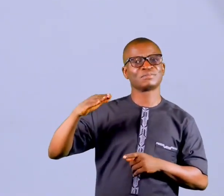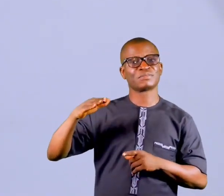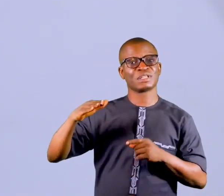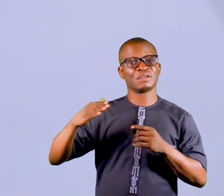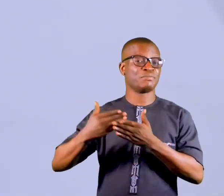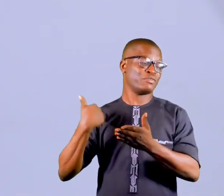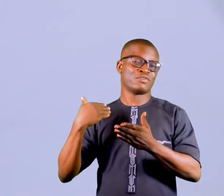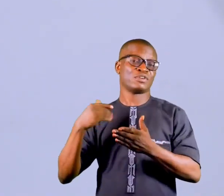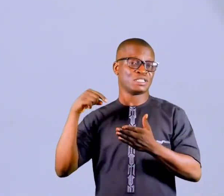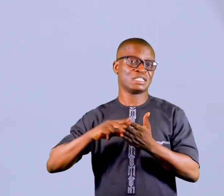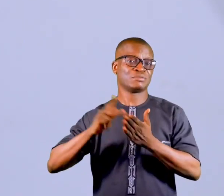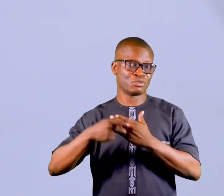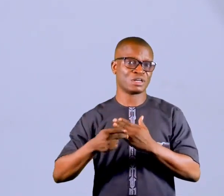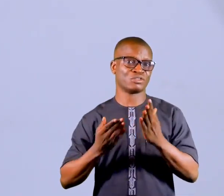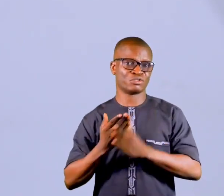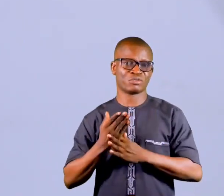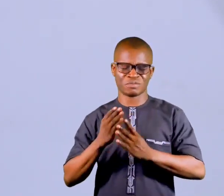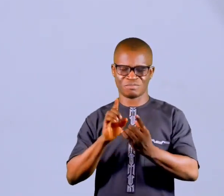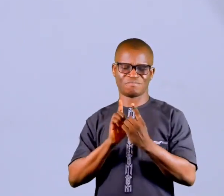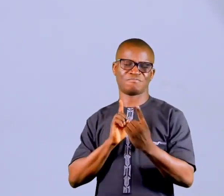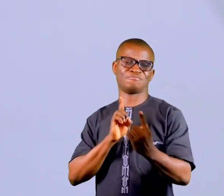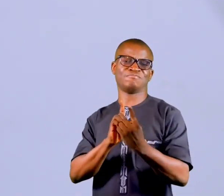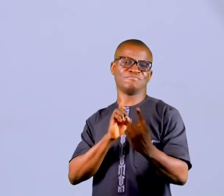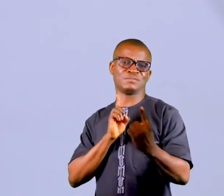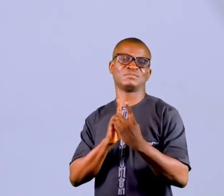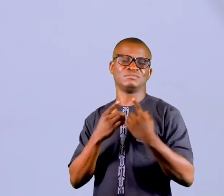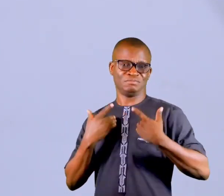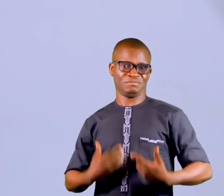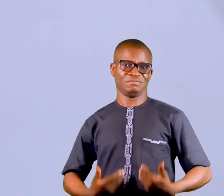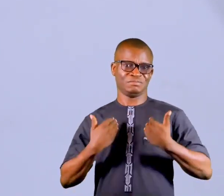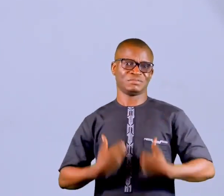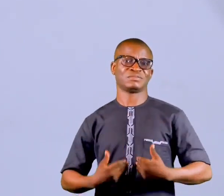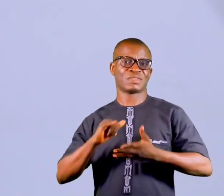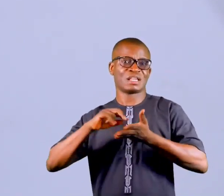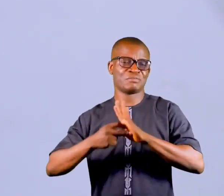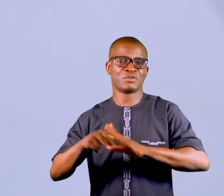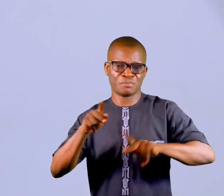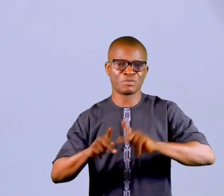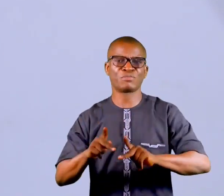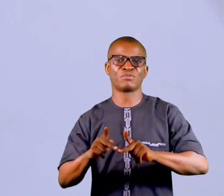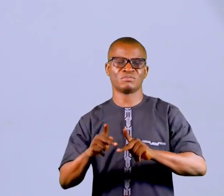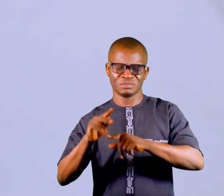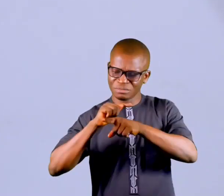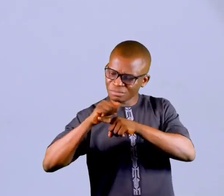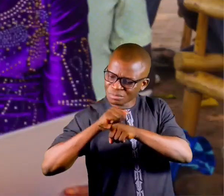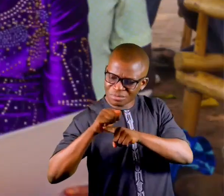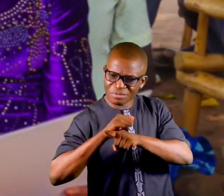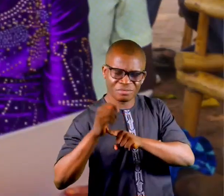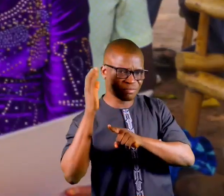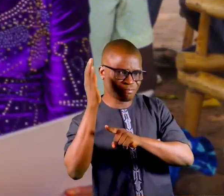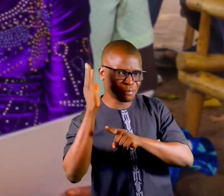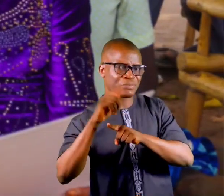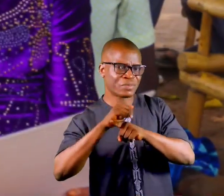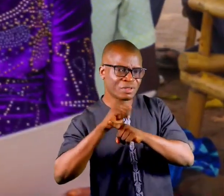initially, these programs were delivered through in-person facilitation. In other words, facilitators would be trained, and